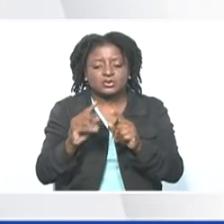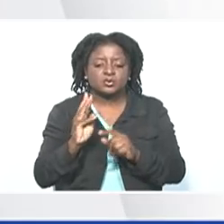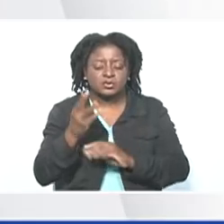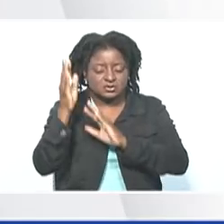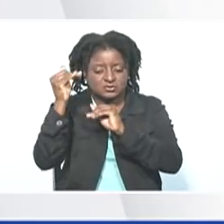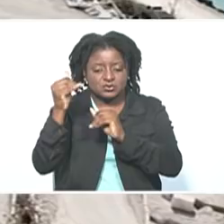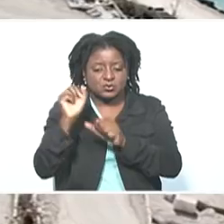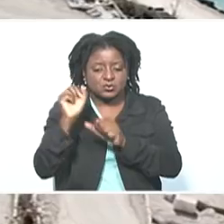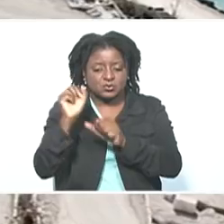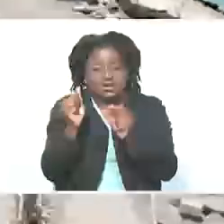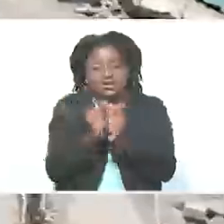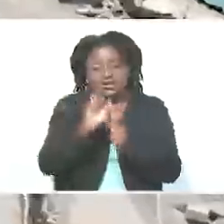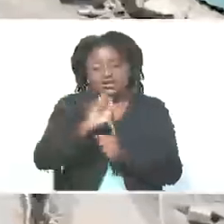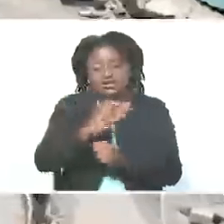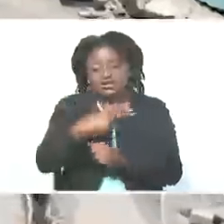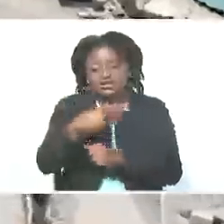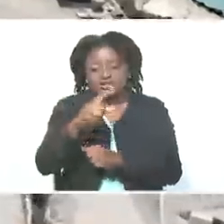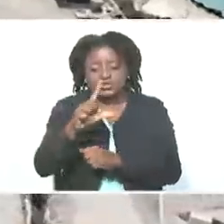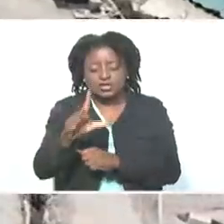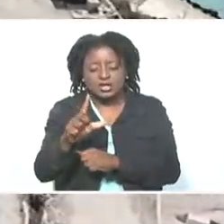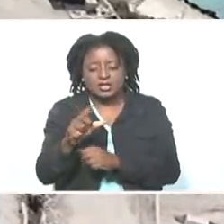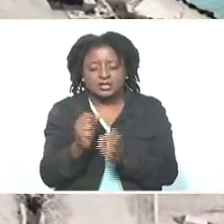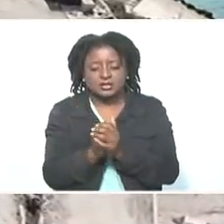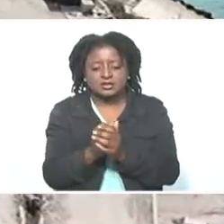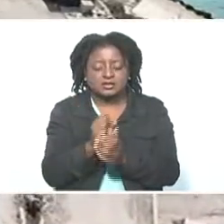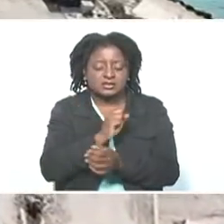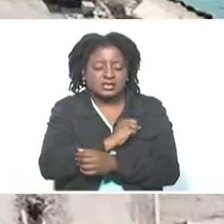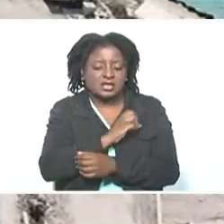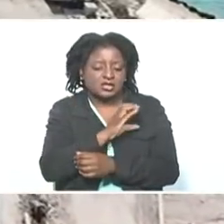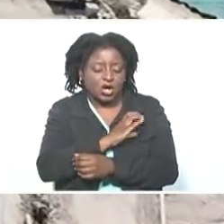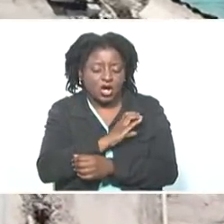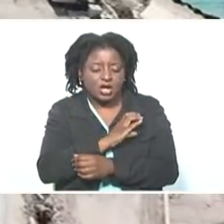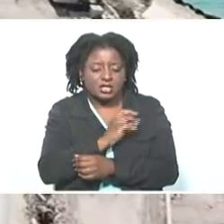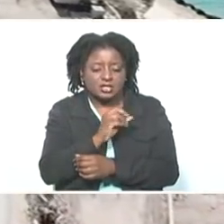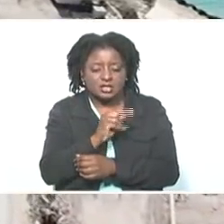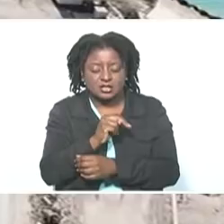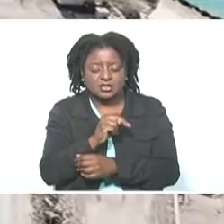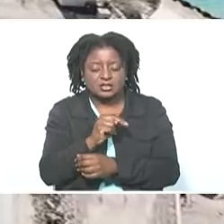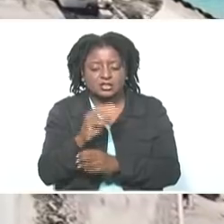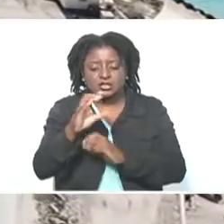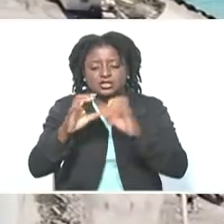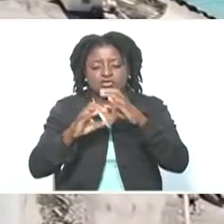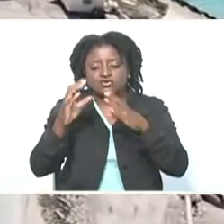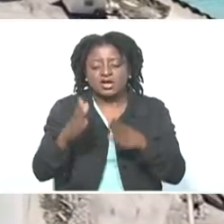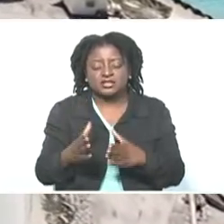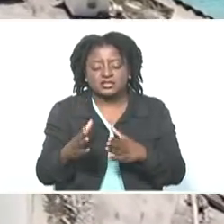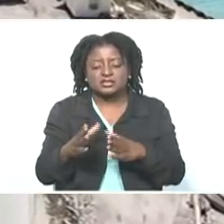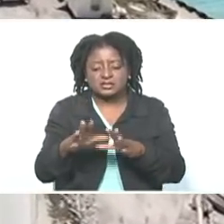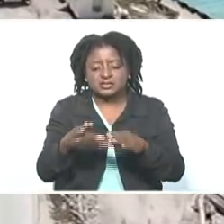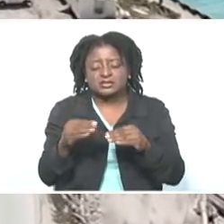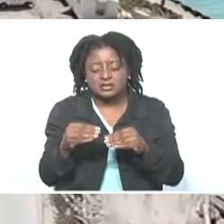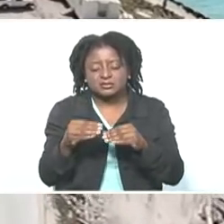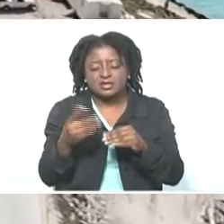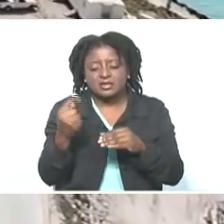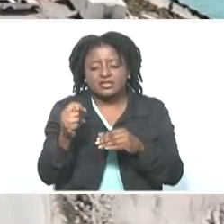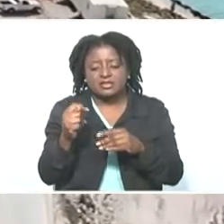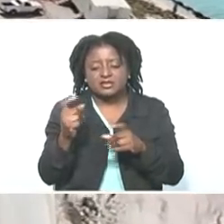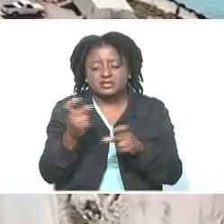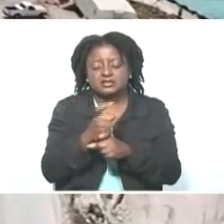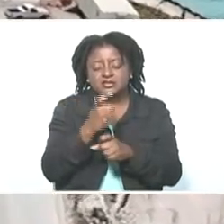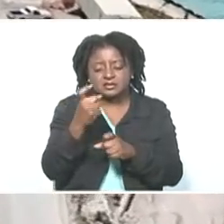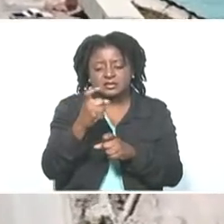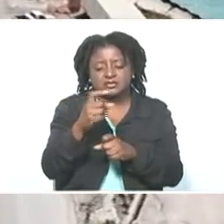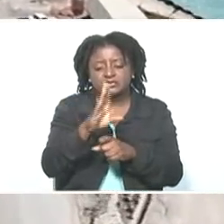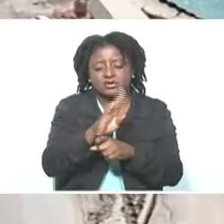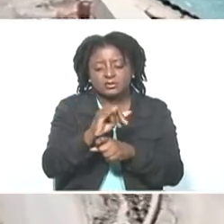working with Shell. Sancon Contractors Limited assessed the submitted bids. The Minister of Works notes the agreement went